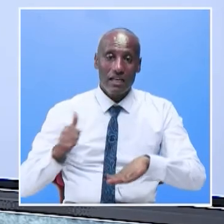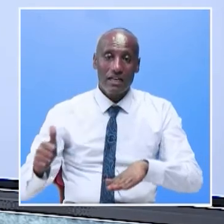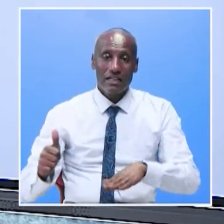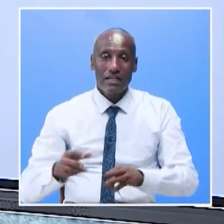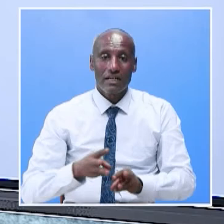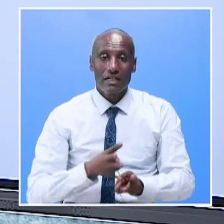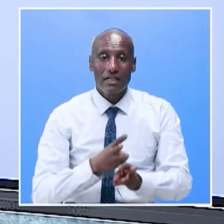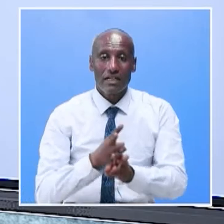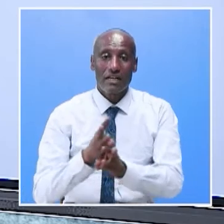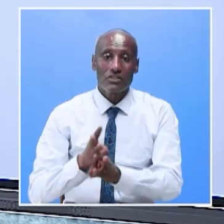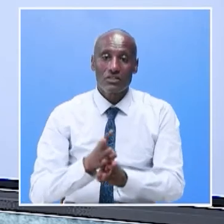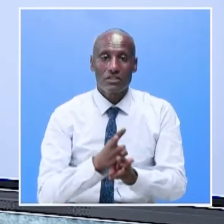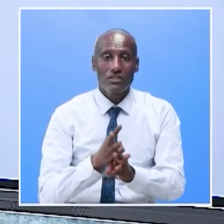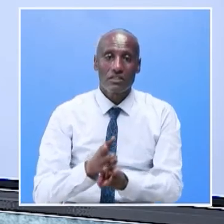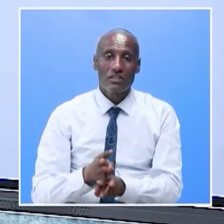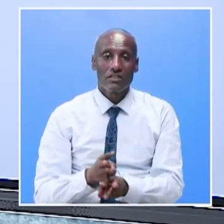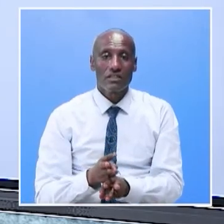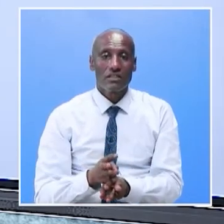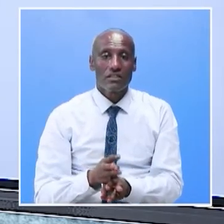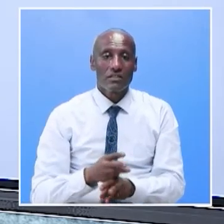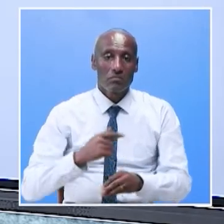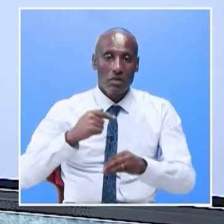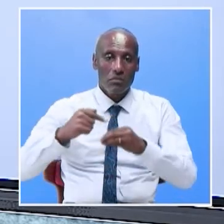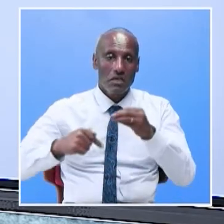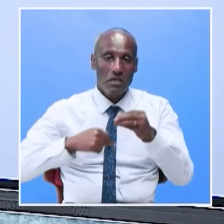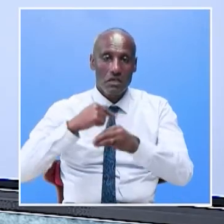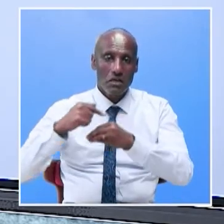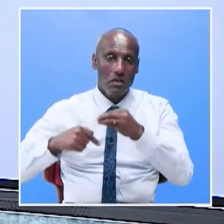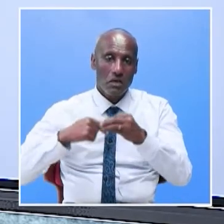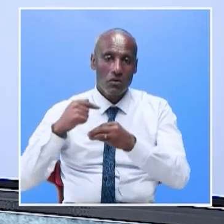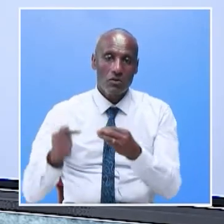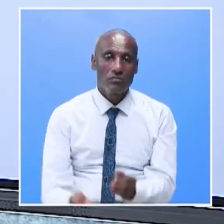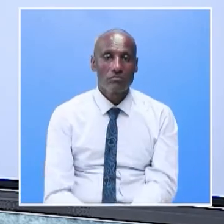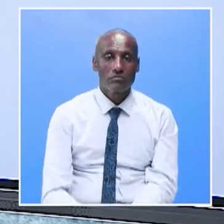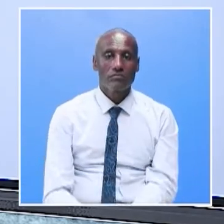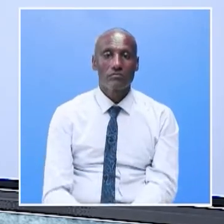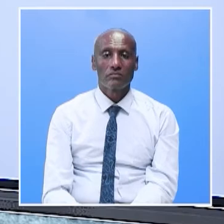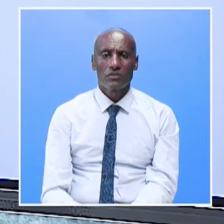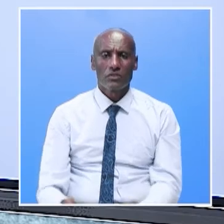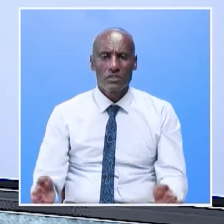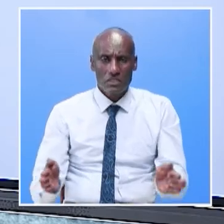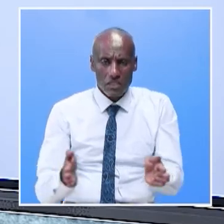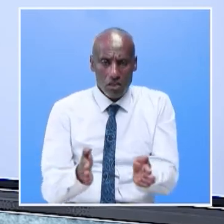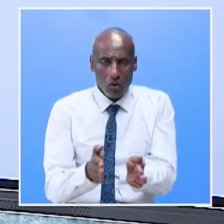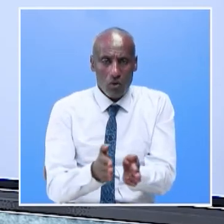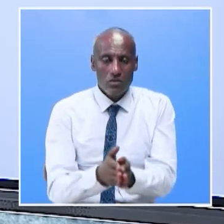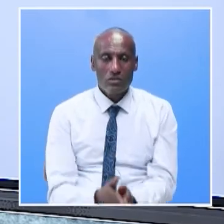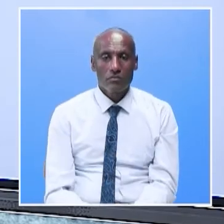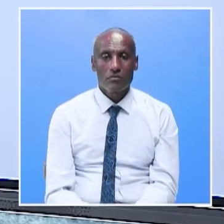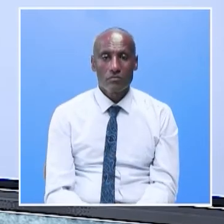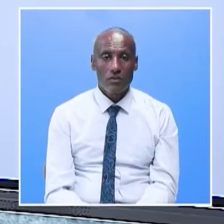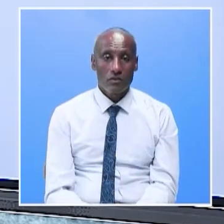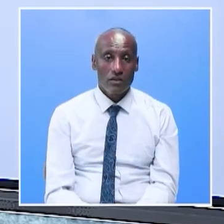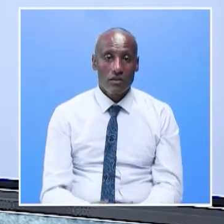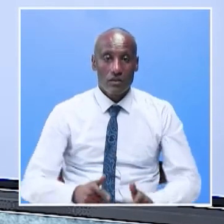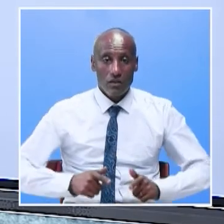like close and also around. Maybe like sometimes it's what, close. We can't live in where? In the